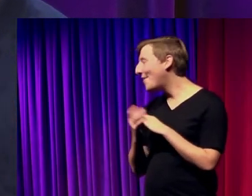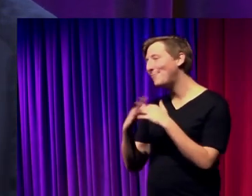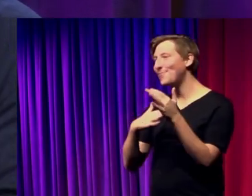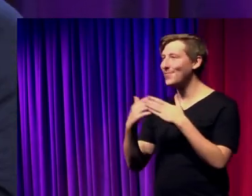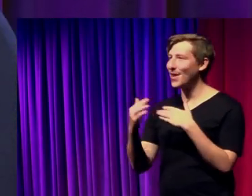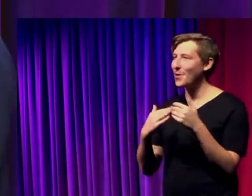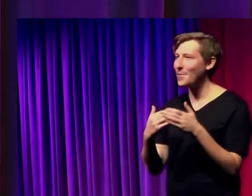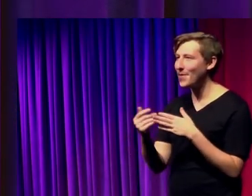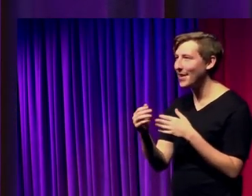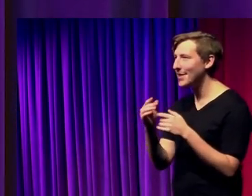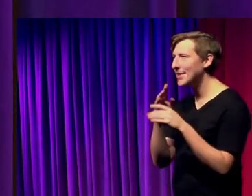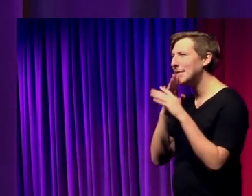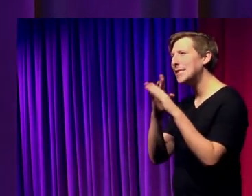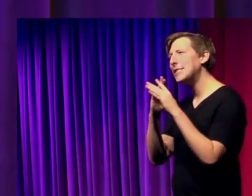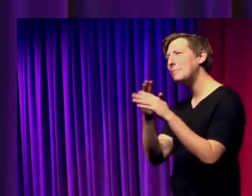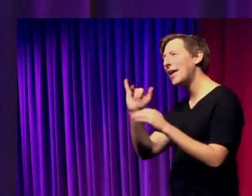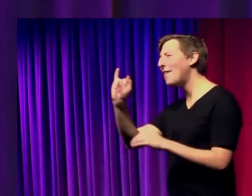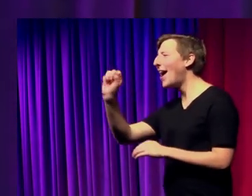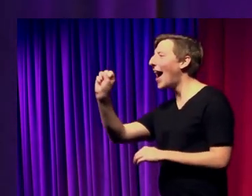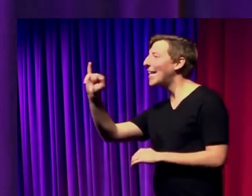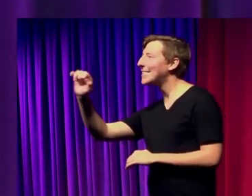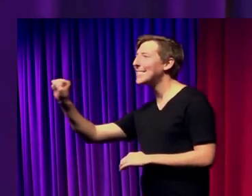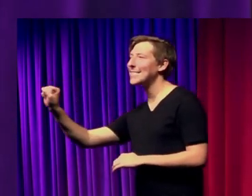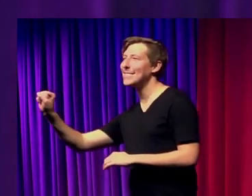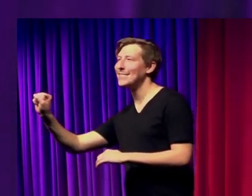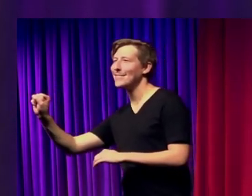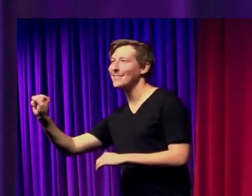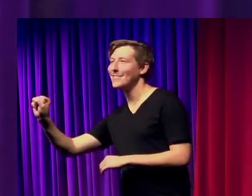Anyway, speaking of ISIS,